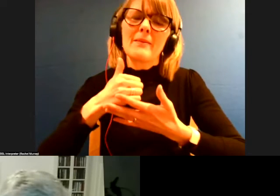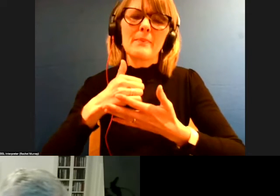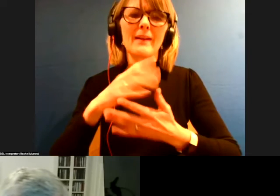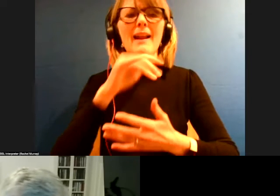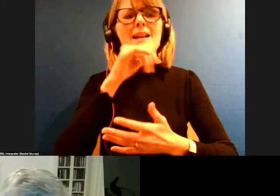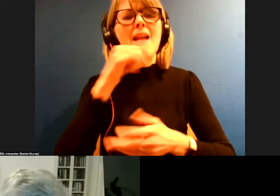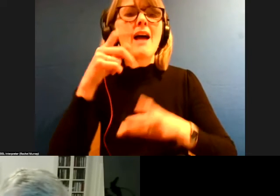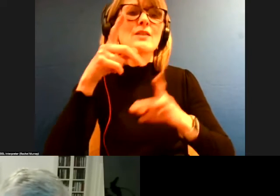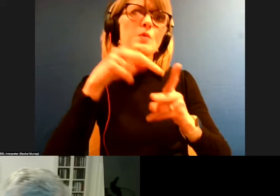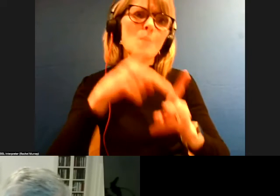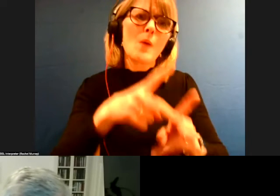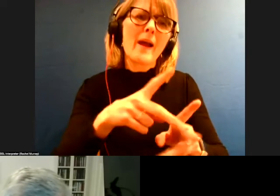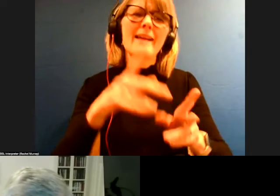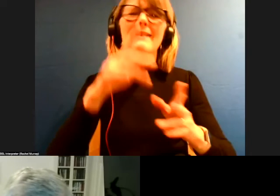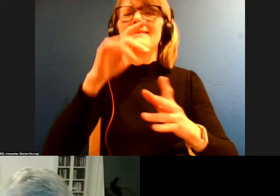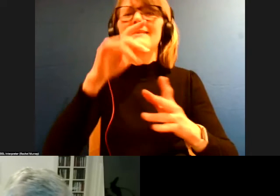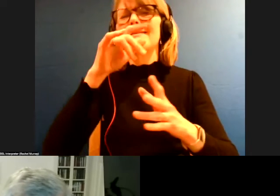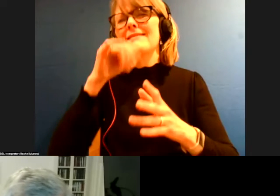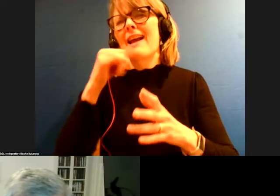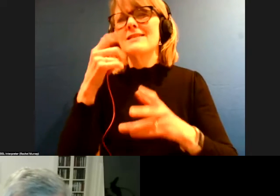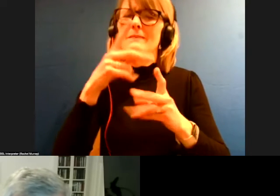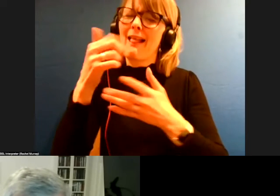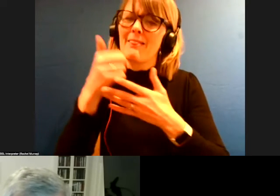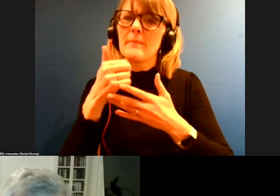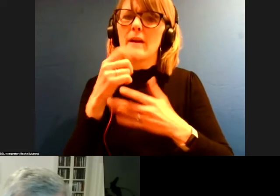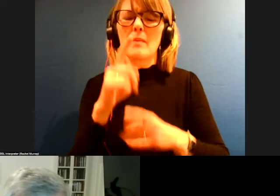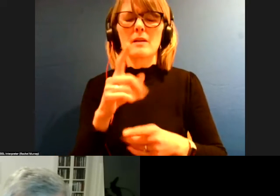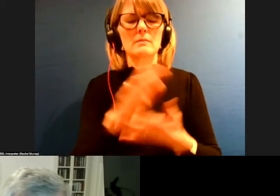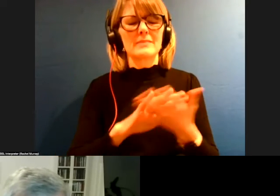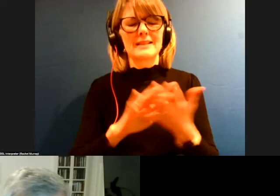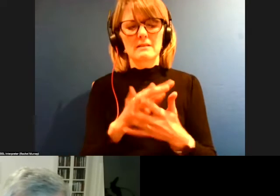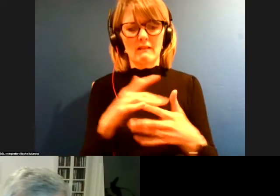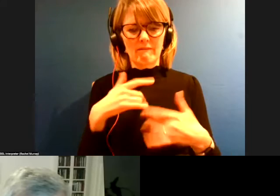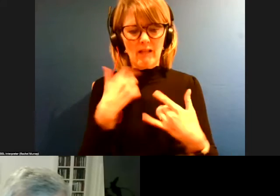will induce shame. I wrote to my bishop